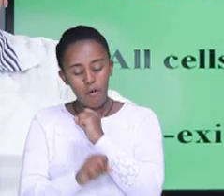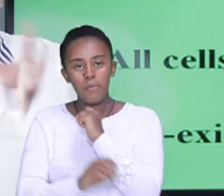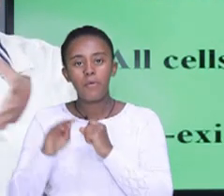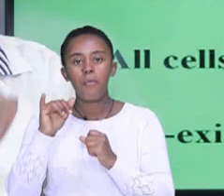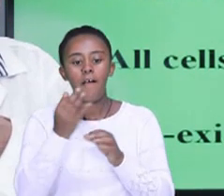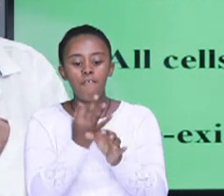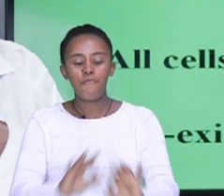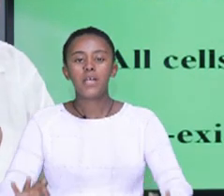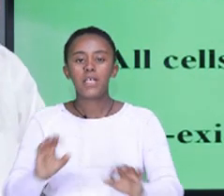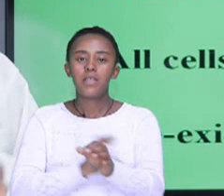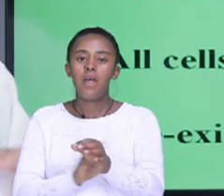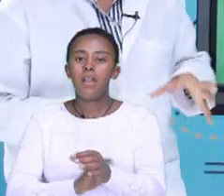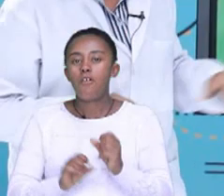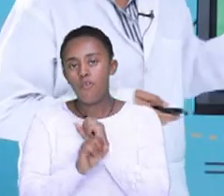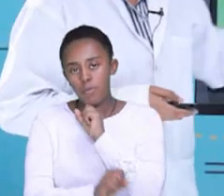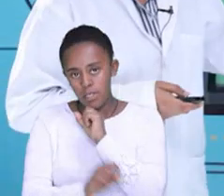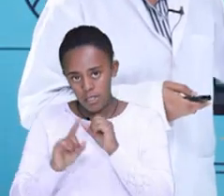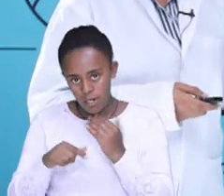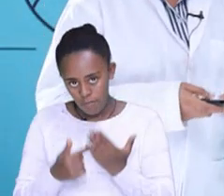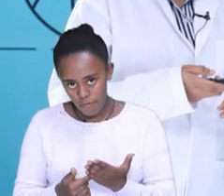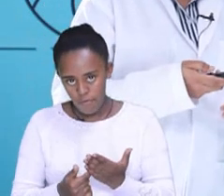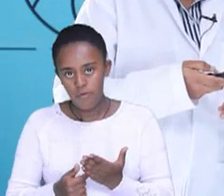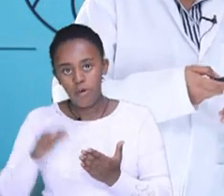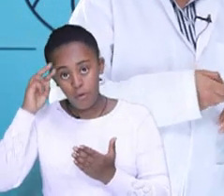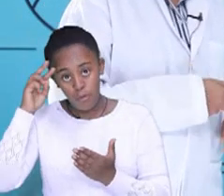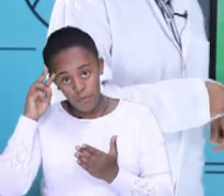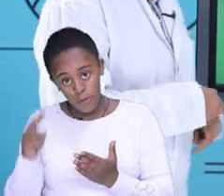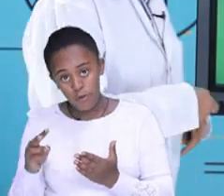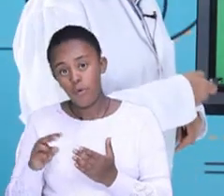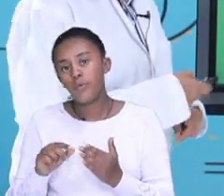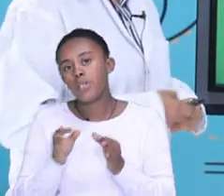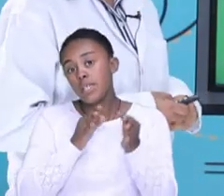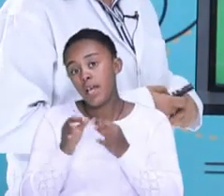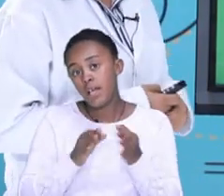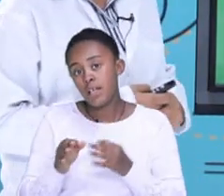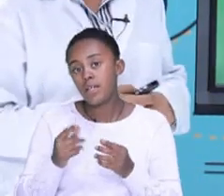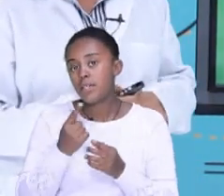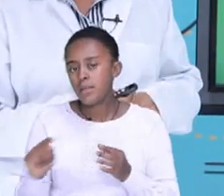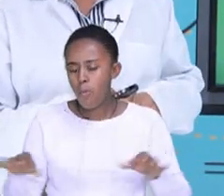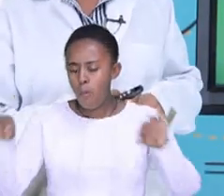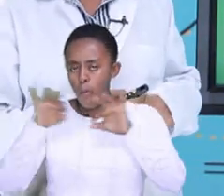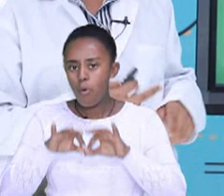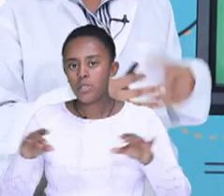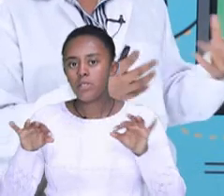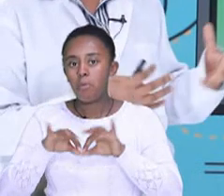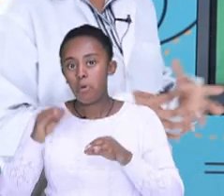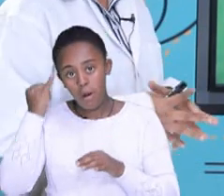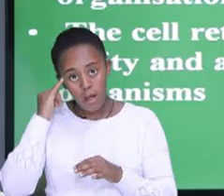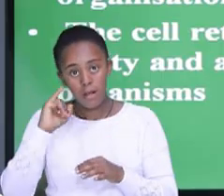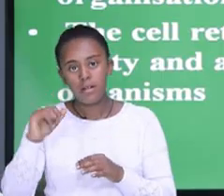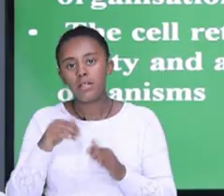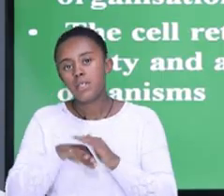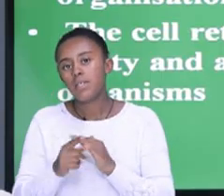by free cell formation. Therefore, Rudolph Virchow states the most important idea in